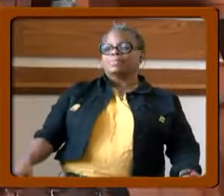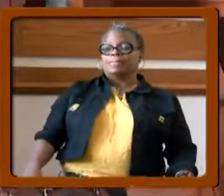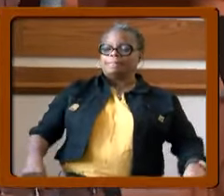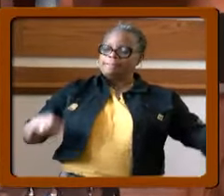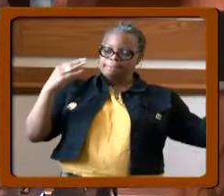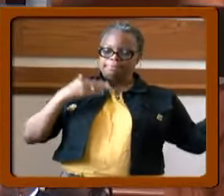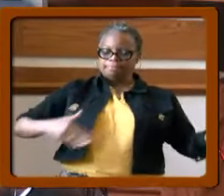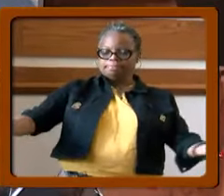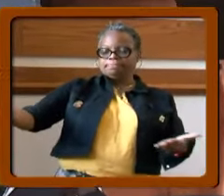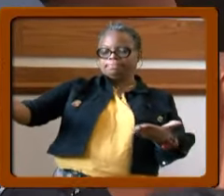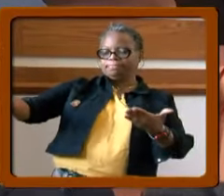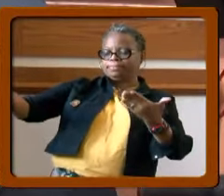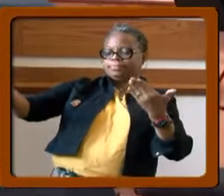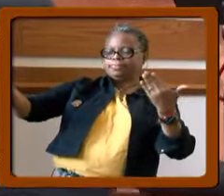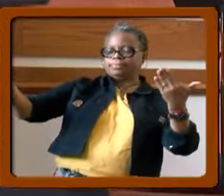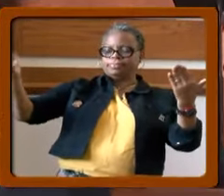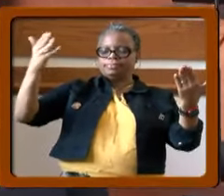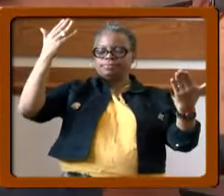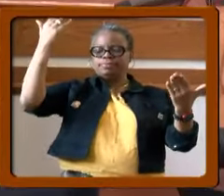Impossible. We're standing here,